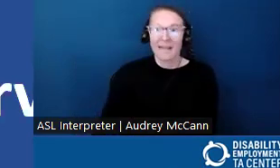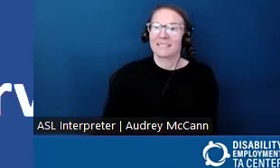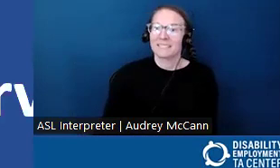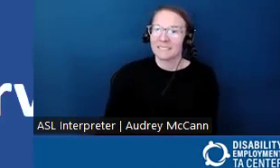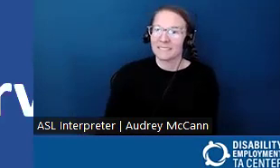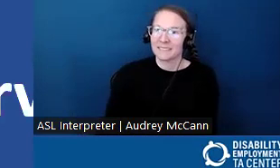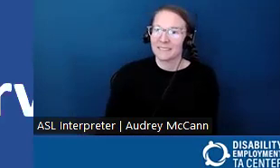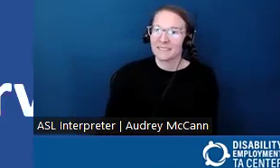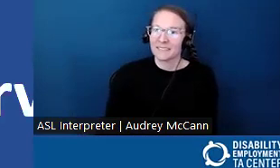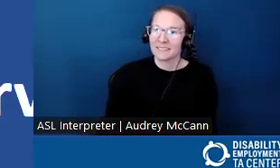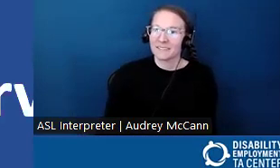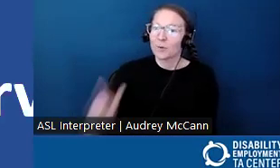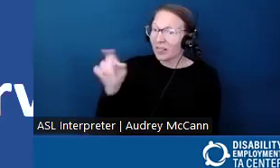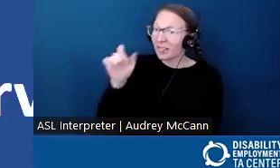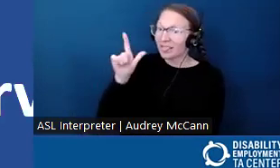you can take it away.